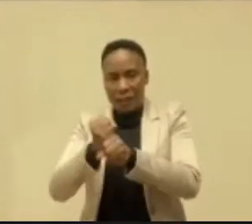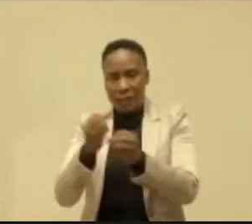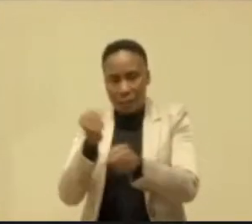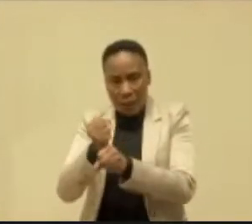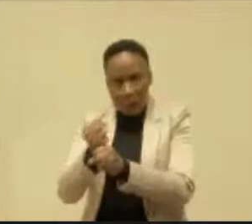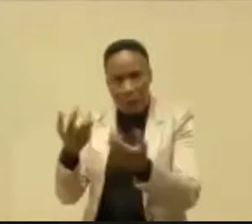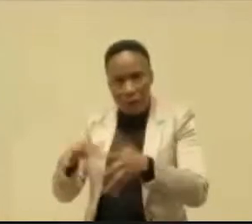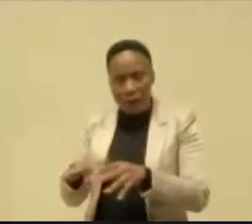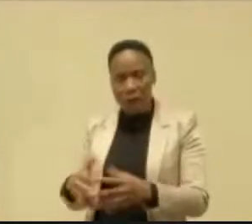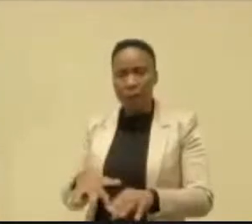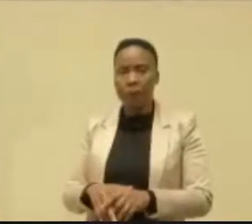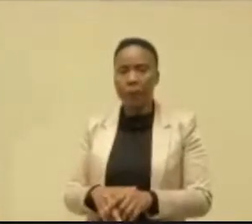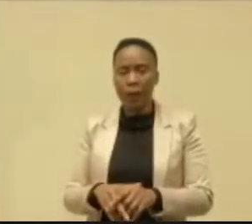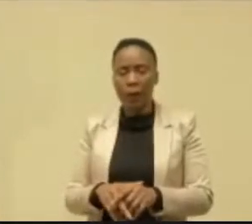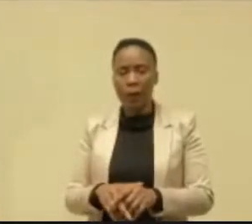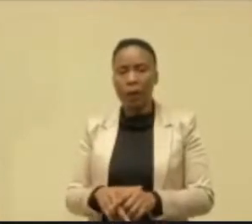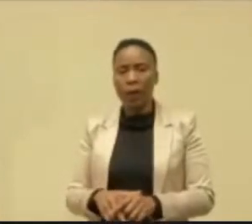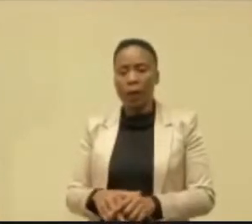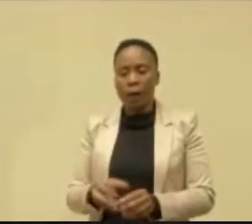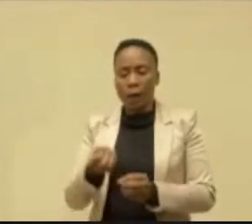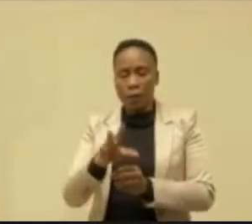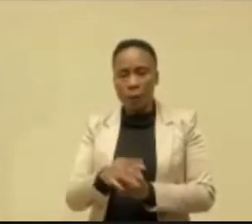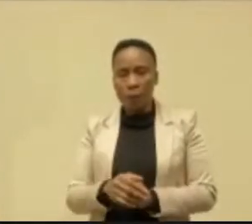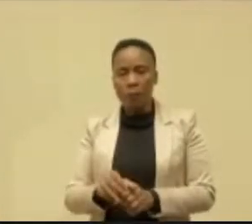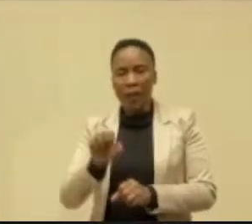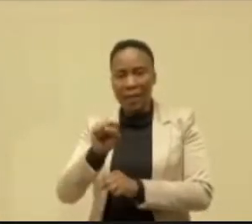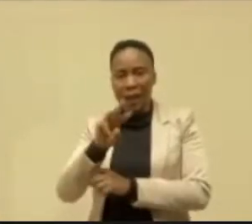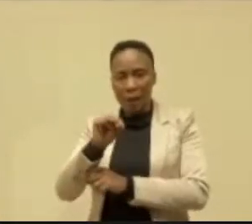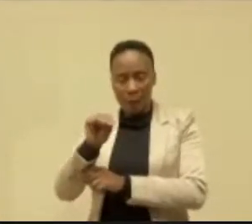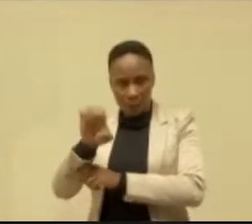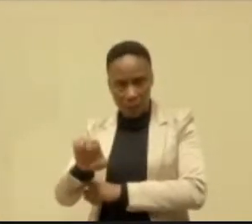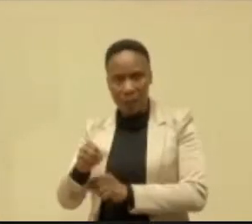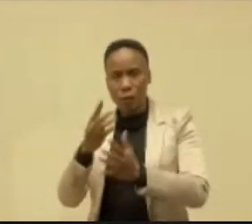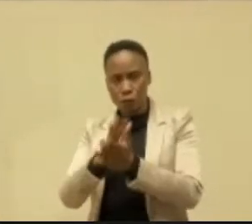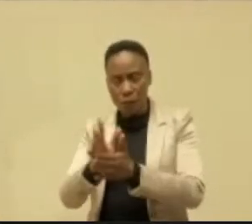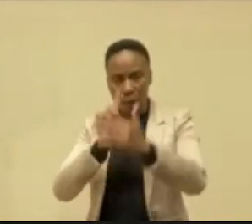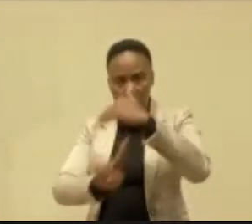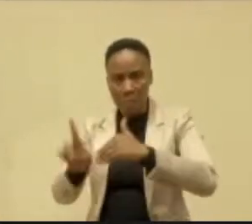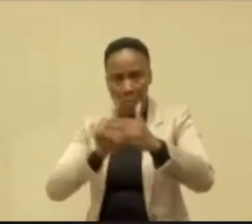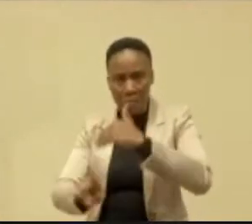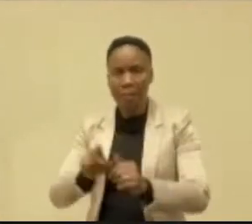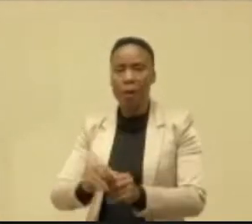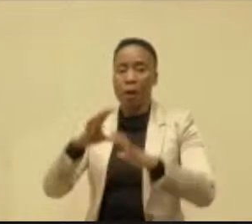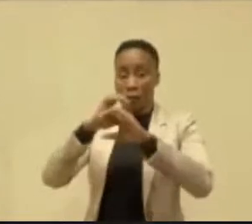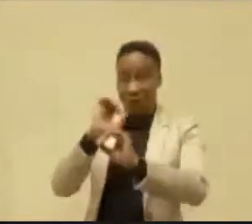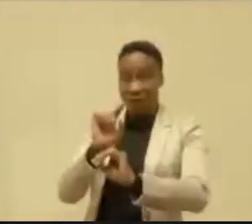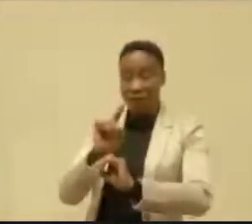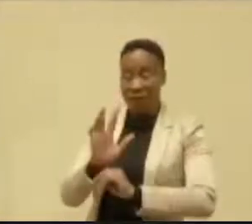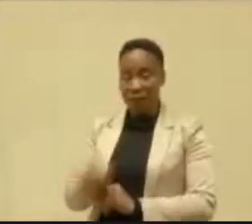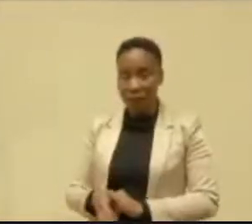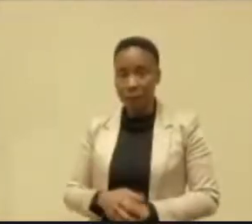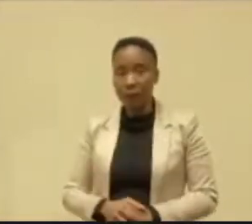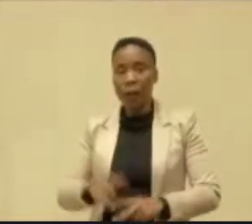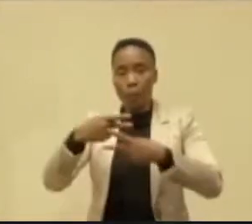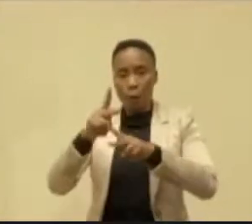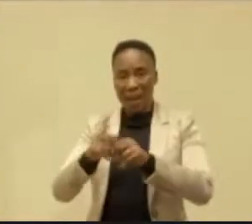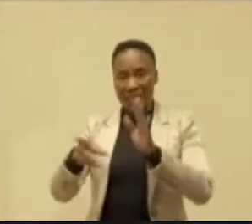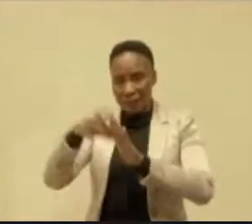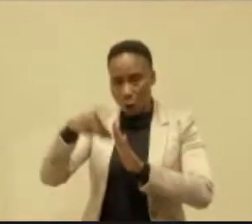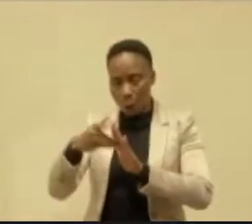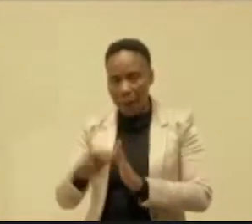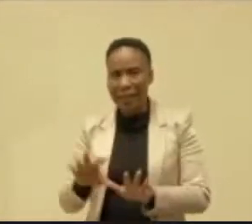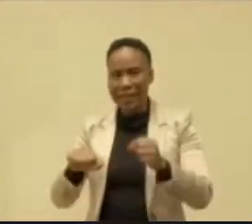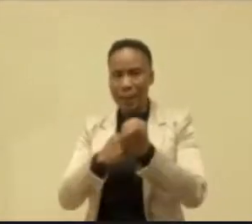preparation and support for smm is towards export and market penetration again product development support